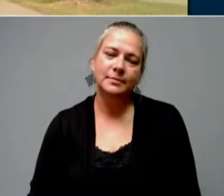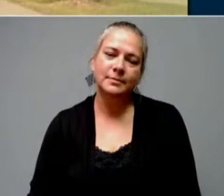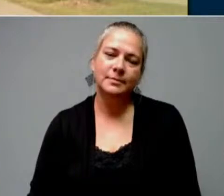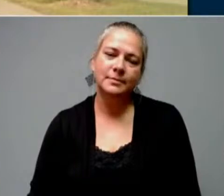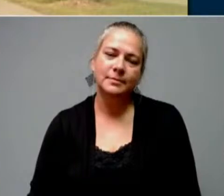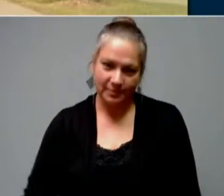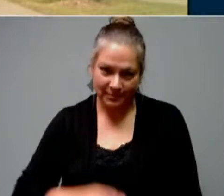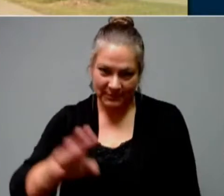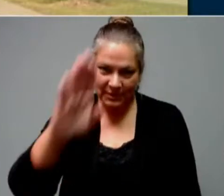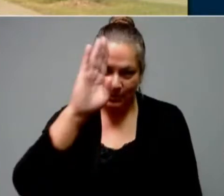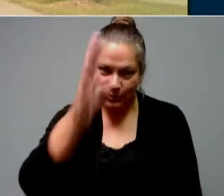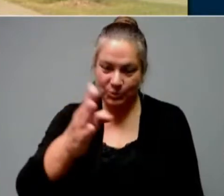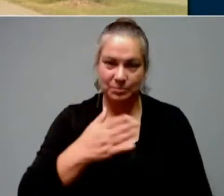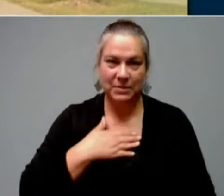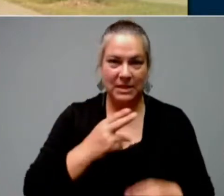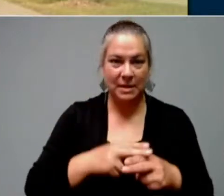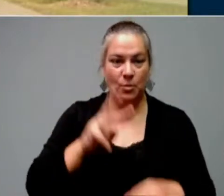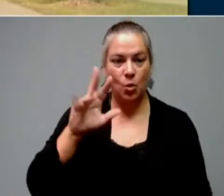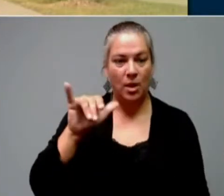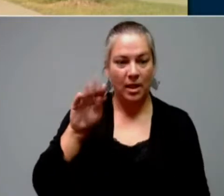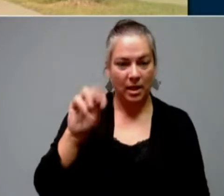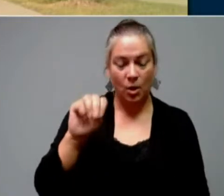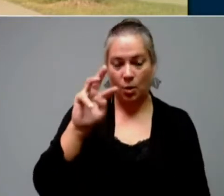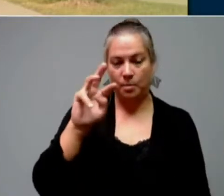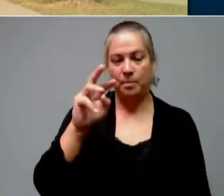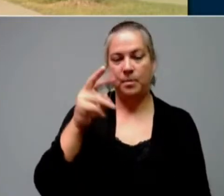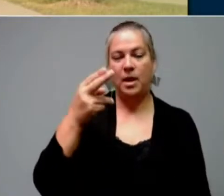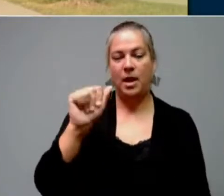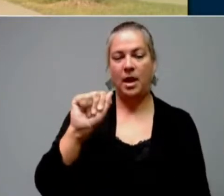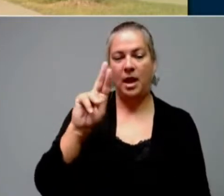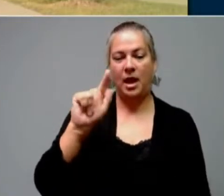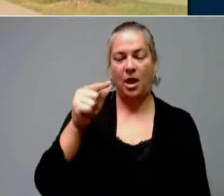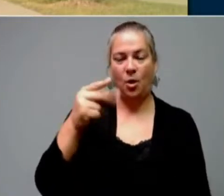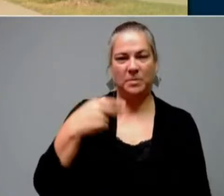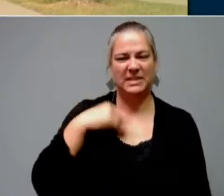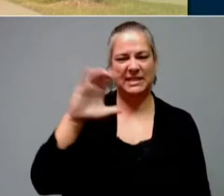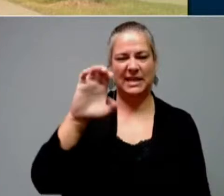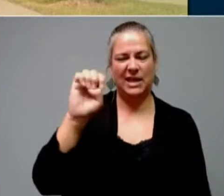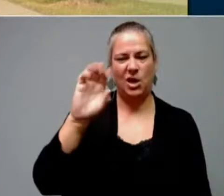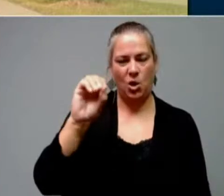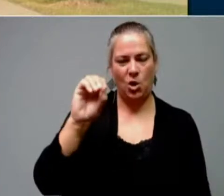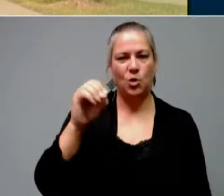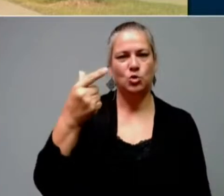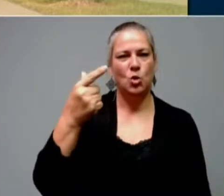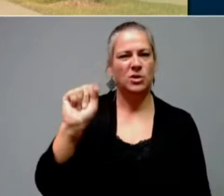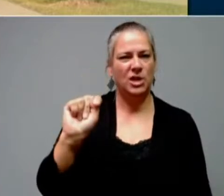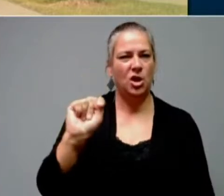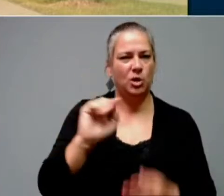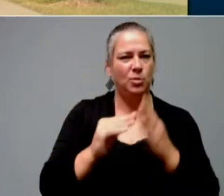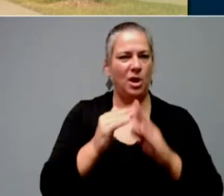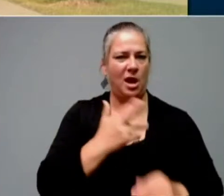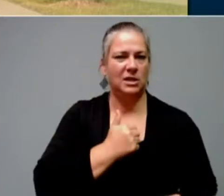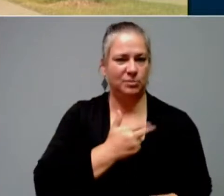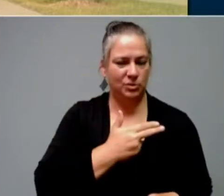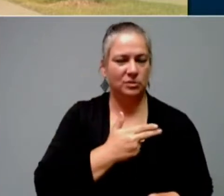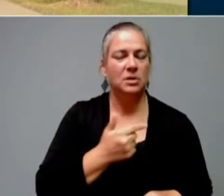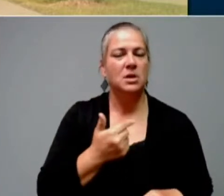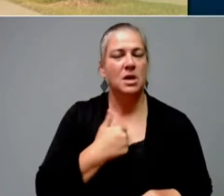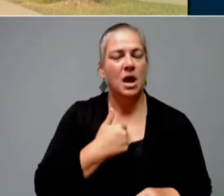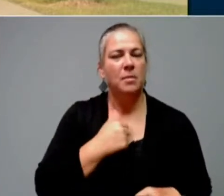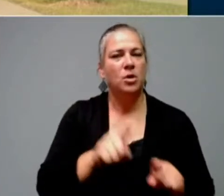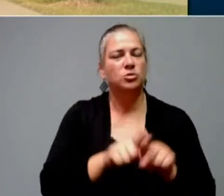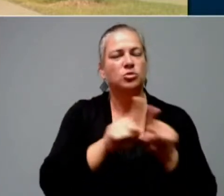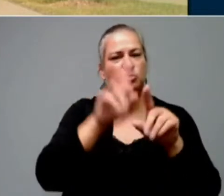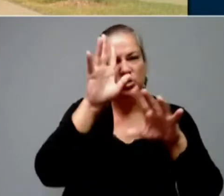Hello, my name is William Haug, the CEO of Georgetown Community Hospital here in Georgetown, Kentucky. I'm also the market president for Life Point